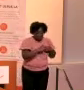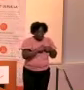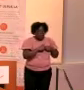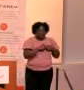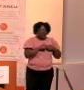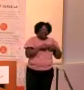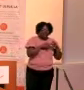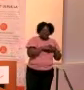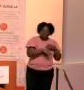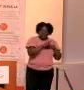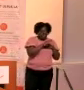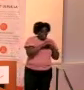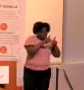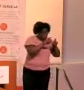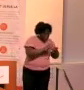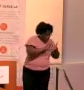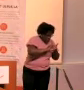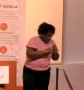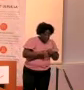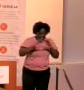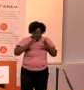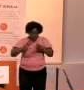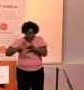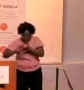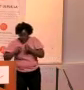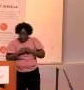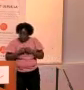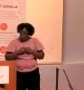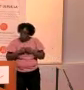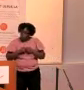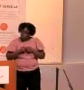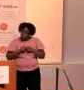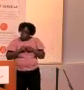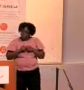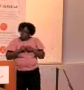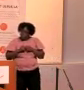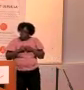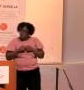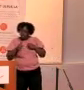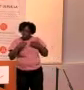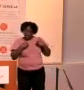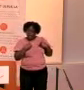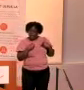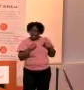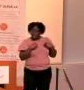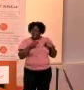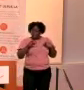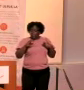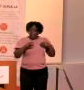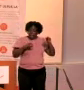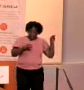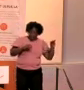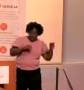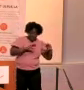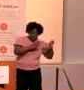or cyclophosphamide. And what you can see here is the complete